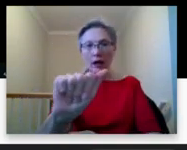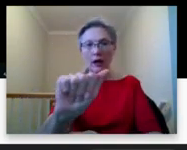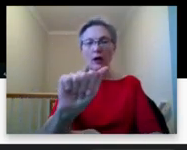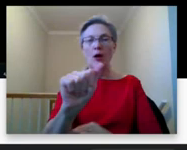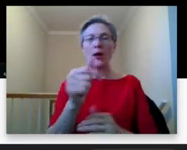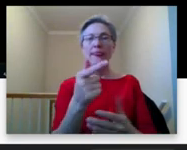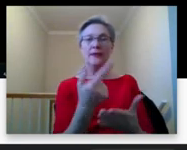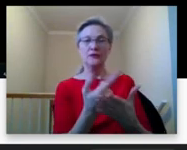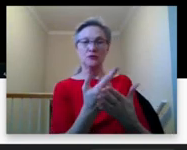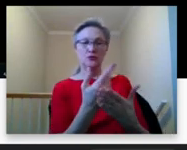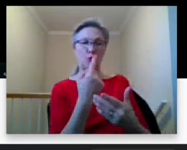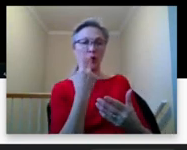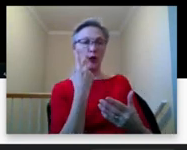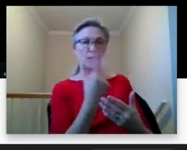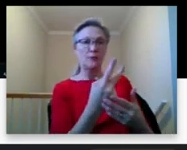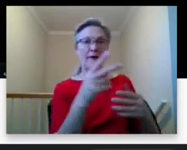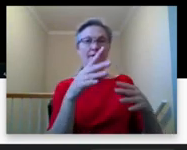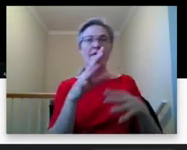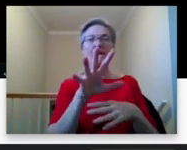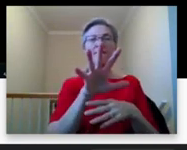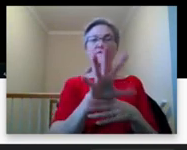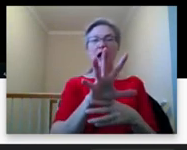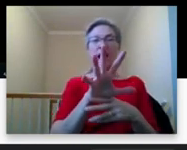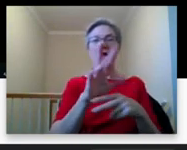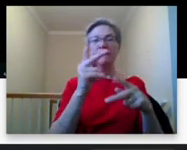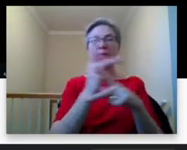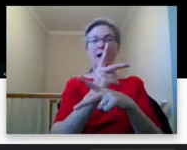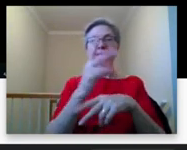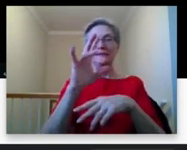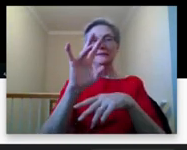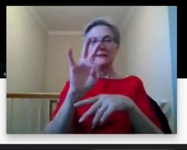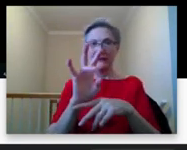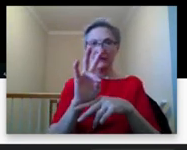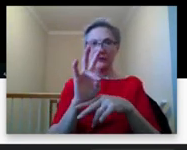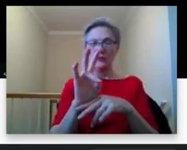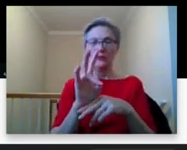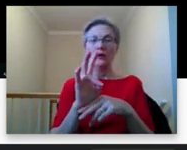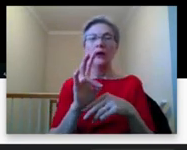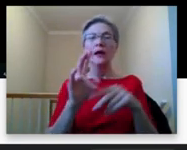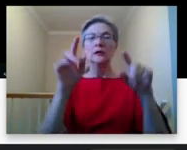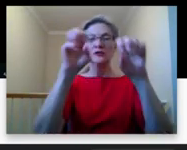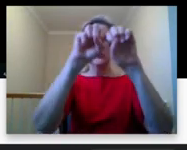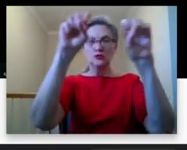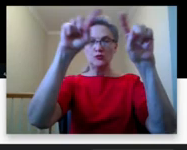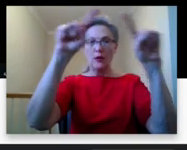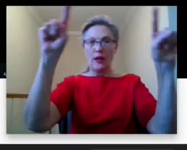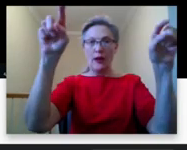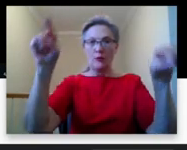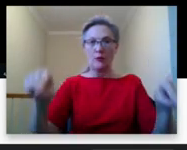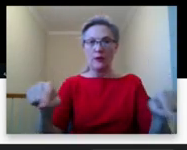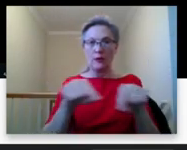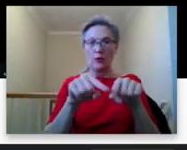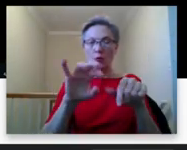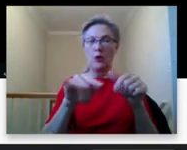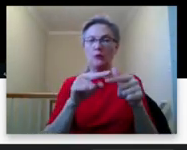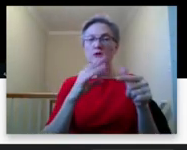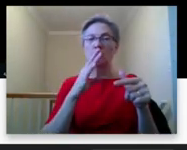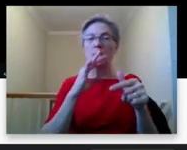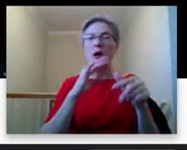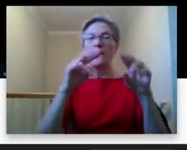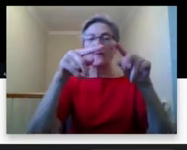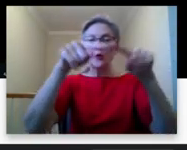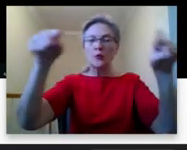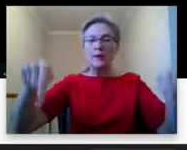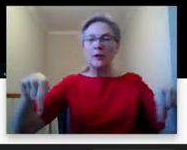square rectangle that we started with when we were thinking about perimeter last week. All right, so for any figure that you're looking at,